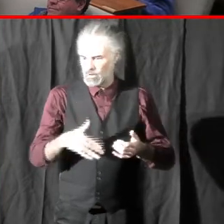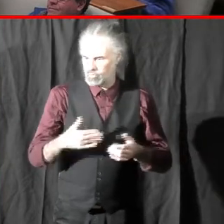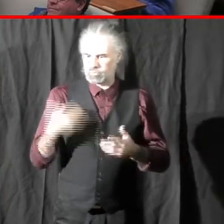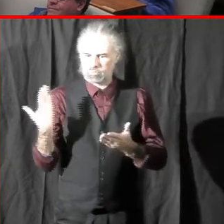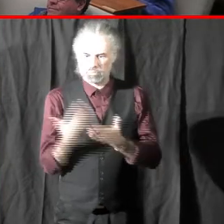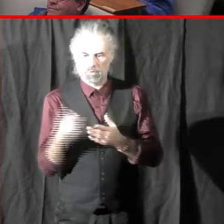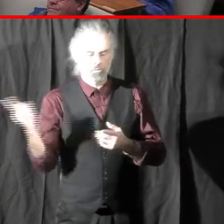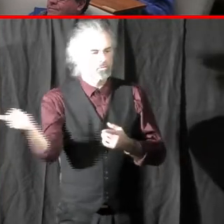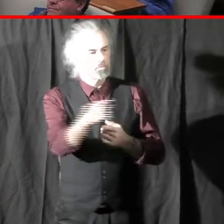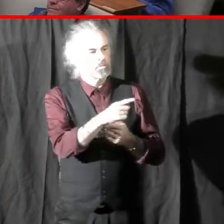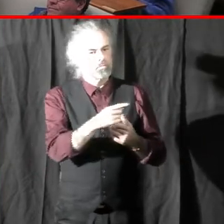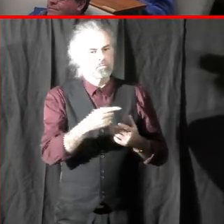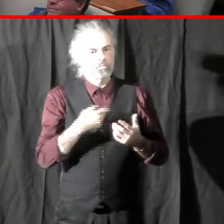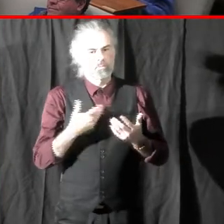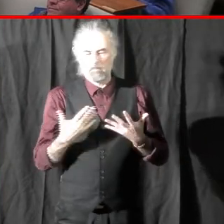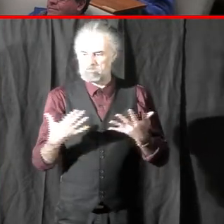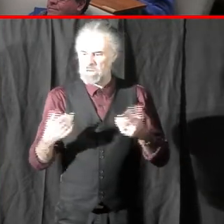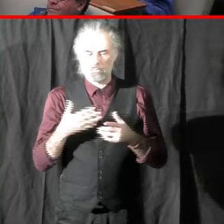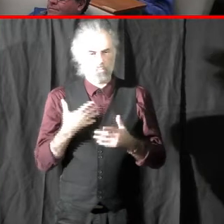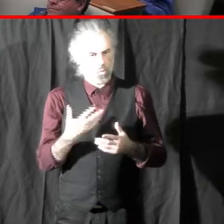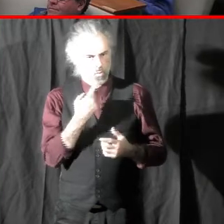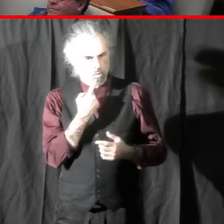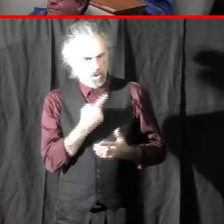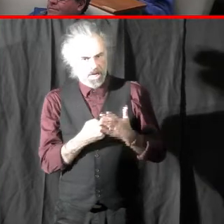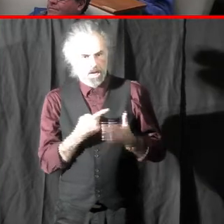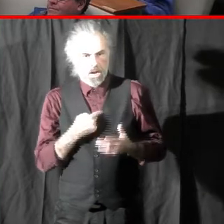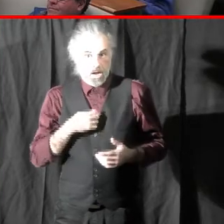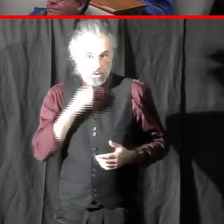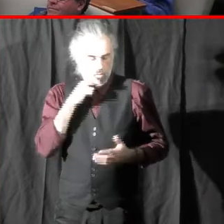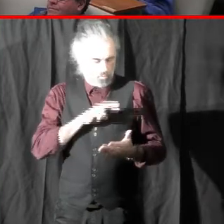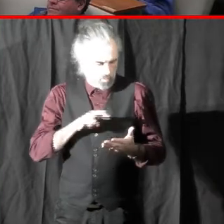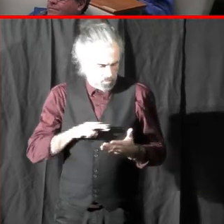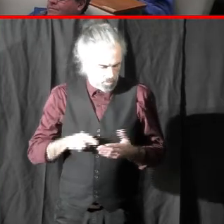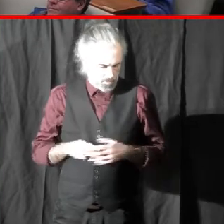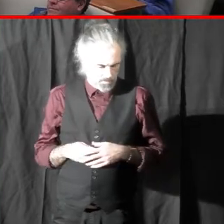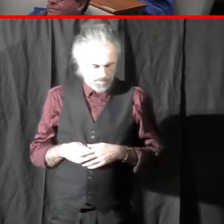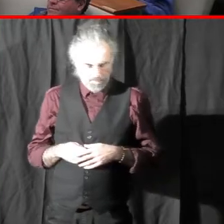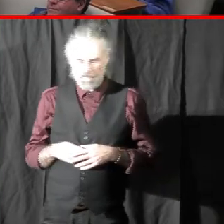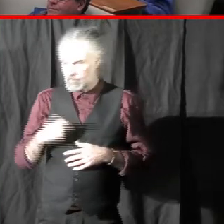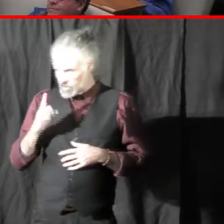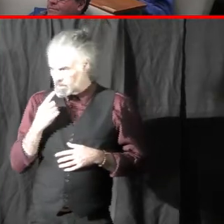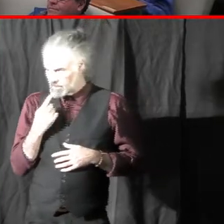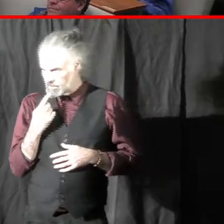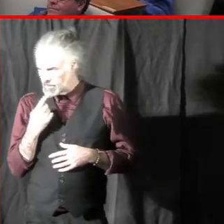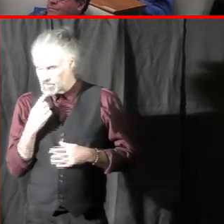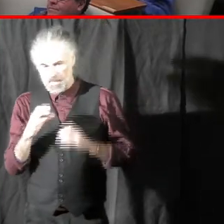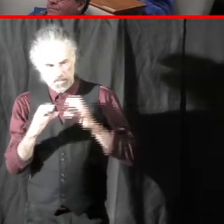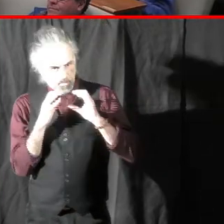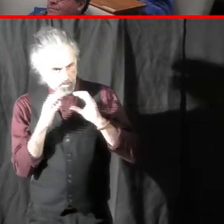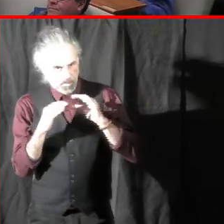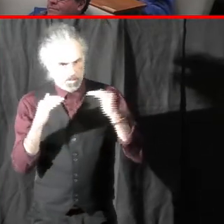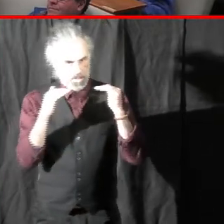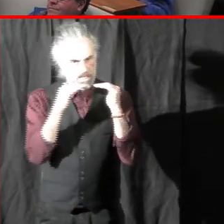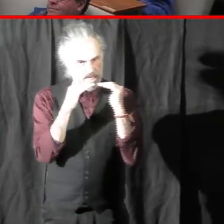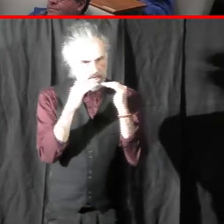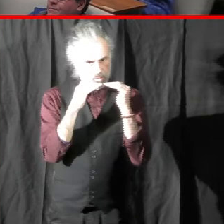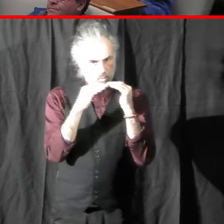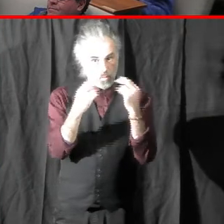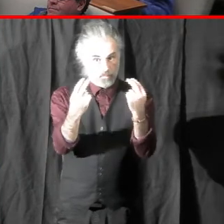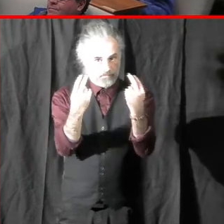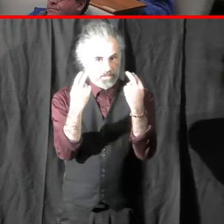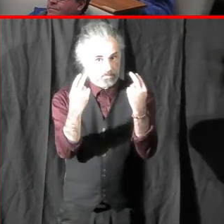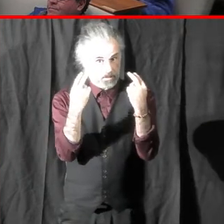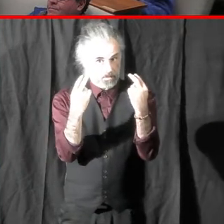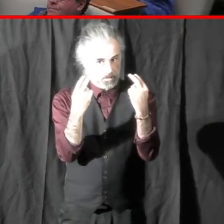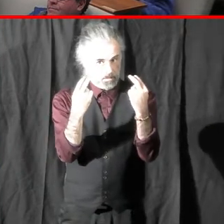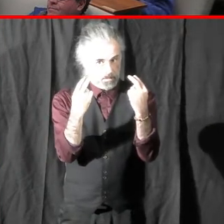more comments, but there's one more I'll read out from Aldo Leal, who says, communication equals visibility. Visibility is